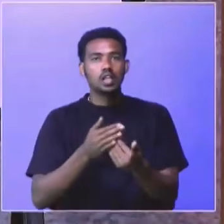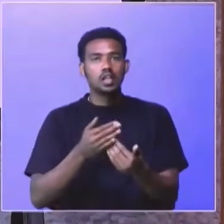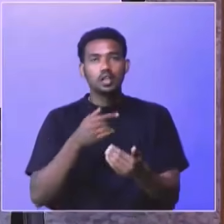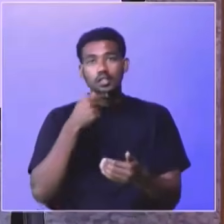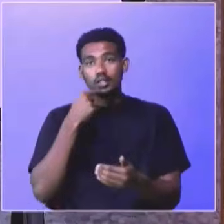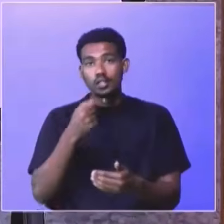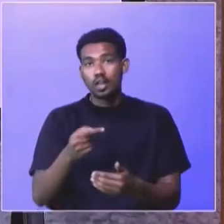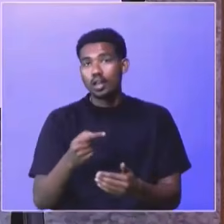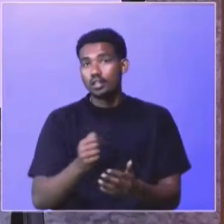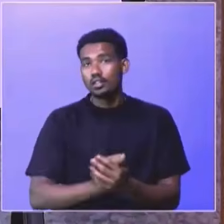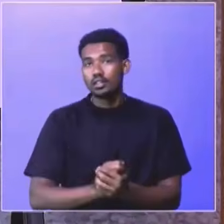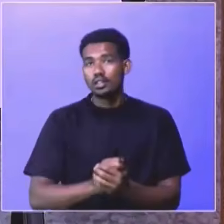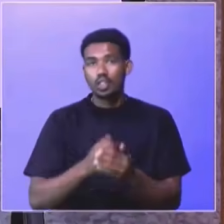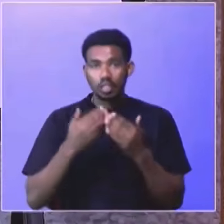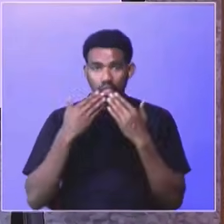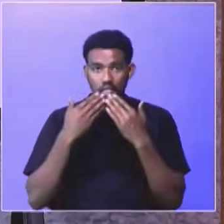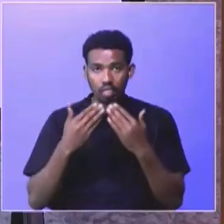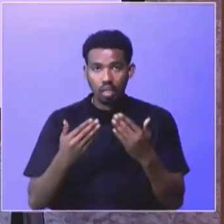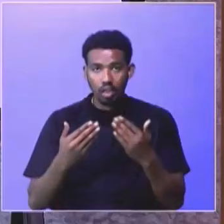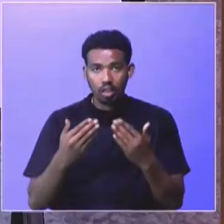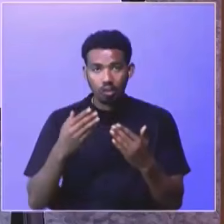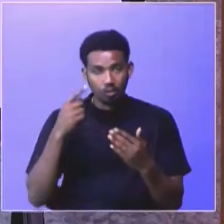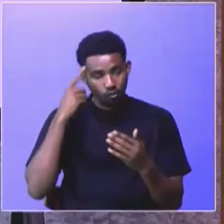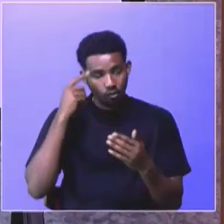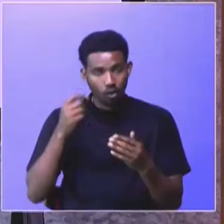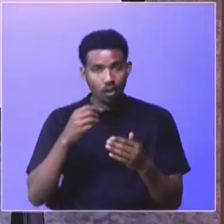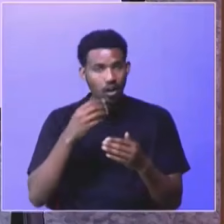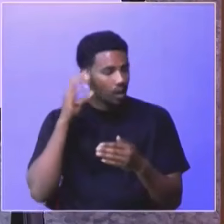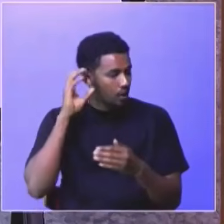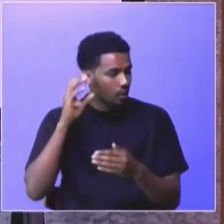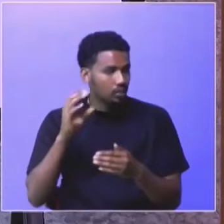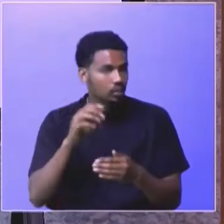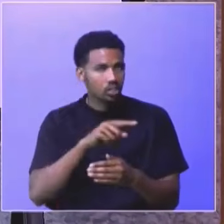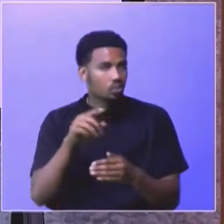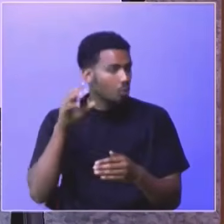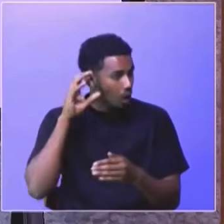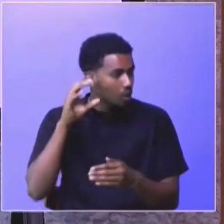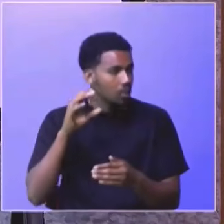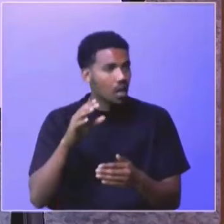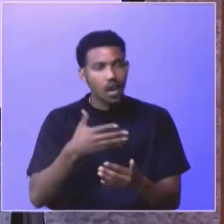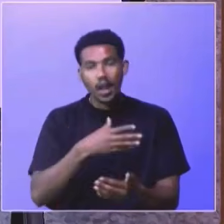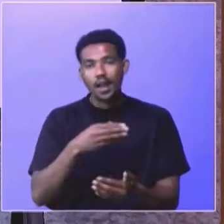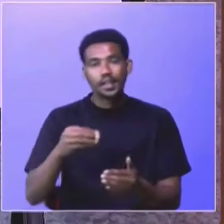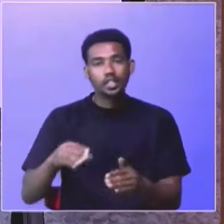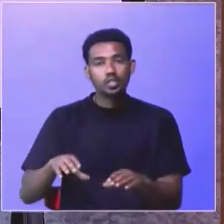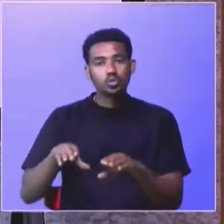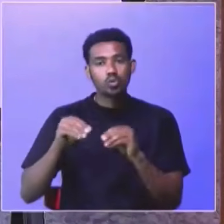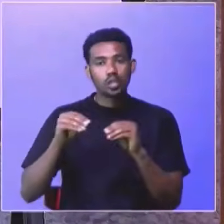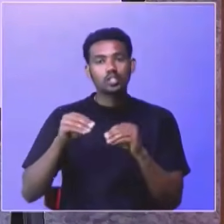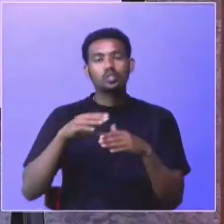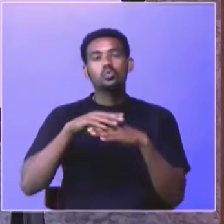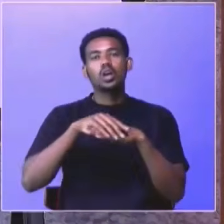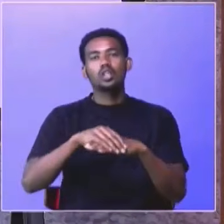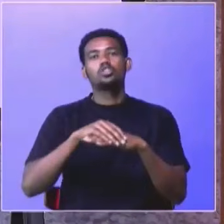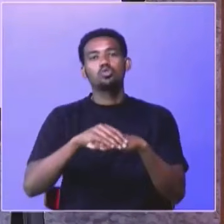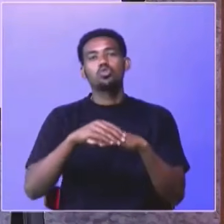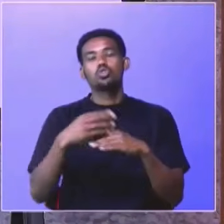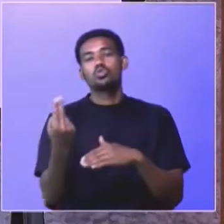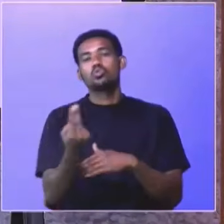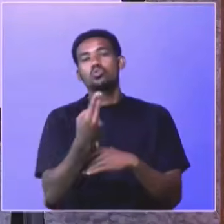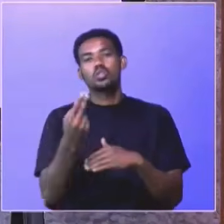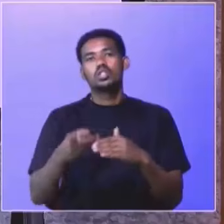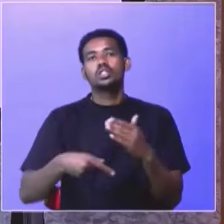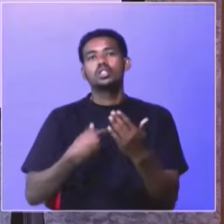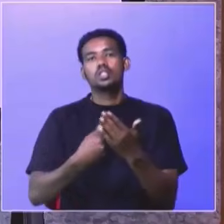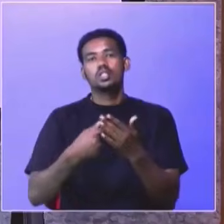what? Thank you for listening, your listeners. And the students, even you can introduce yourself by using